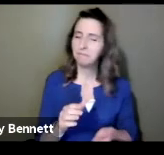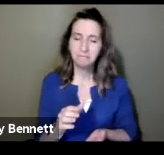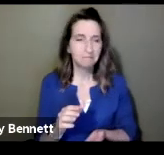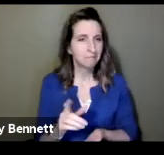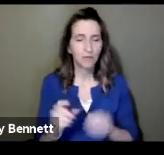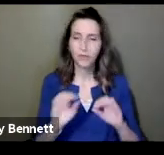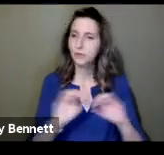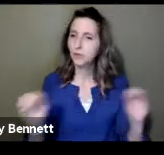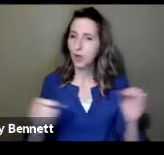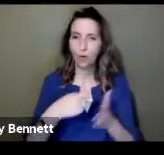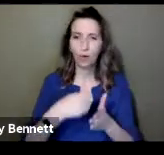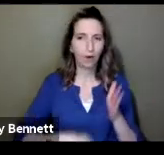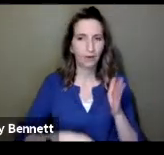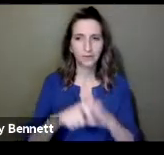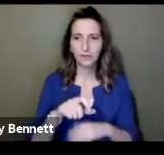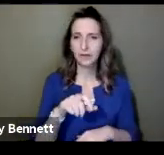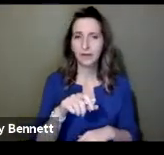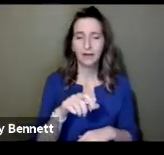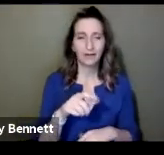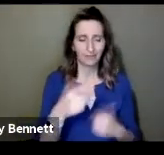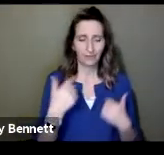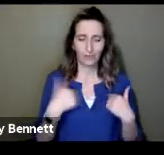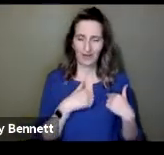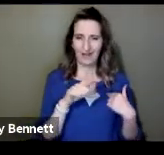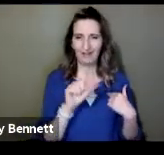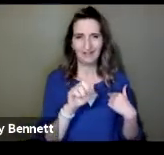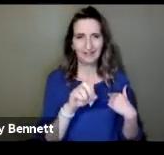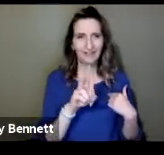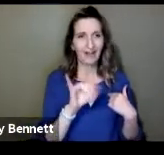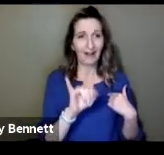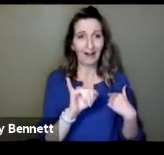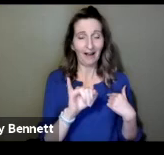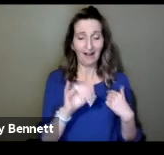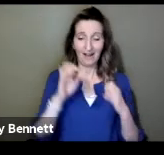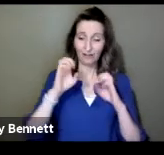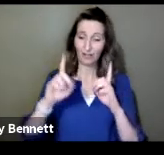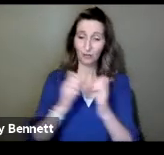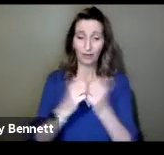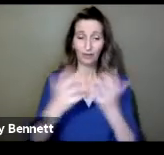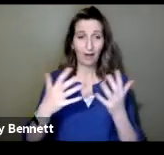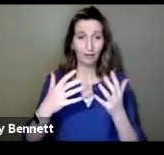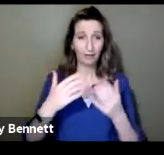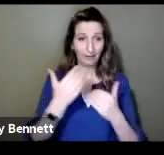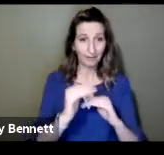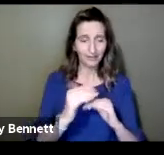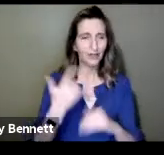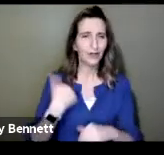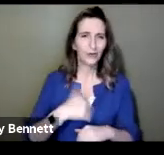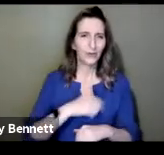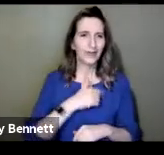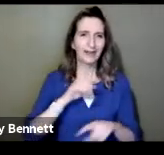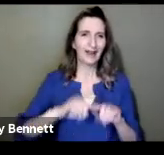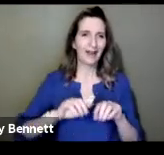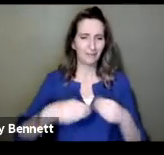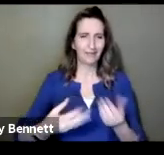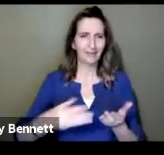price LSDVI can put on your child's education without limits. The fun experience and the memories made here. They